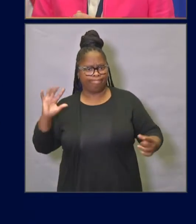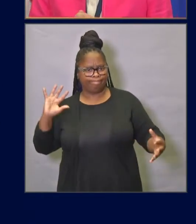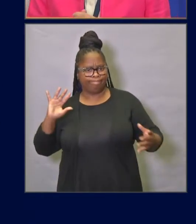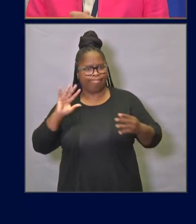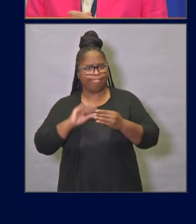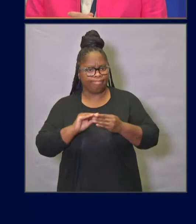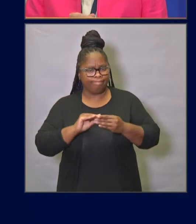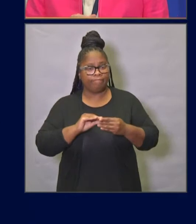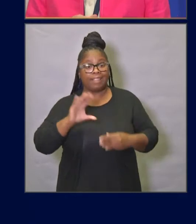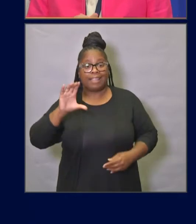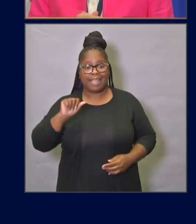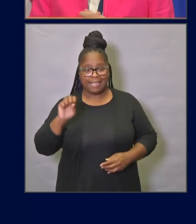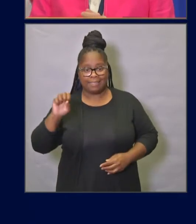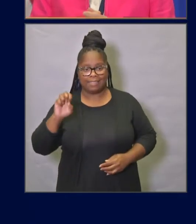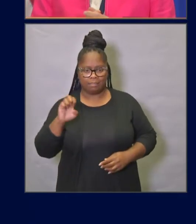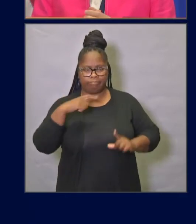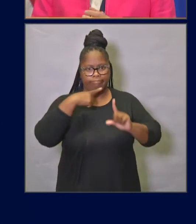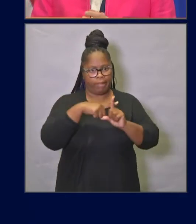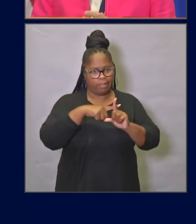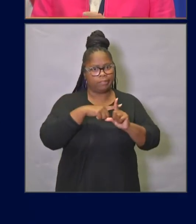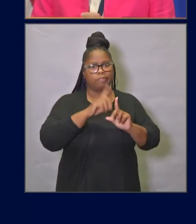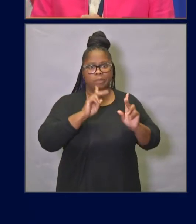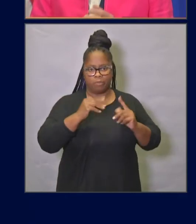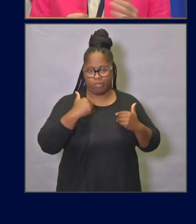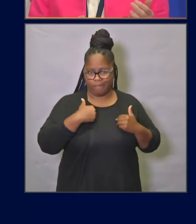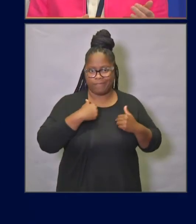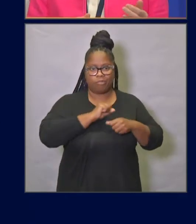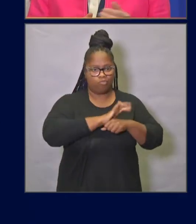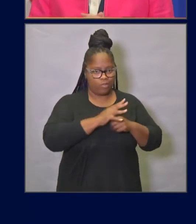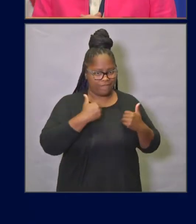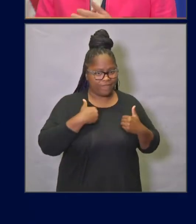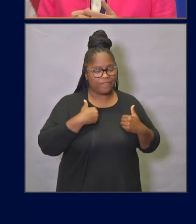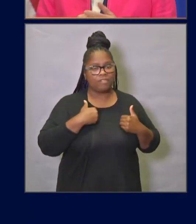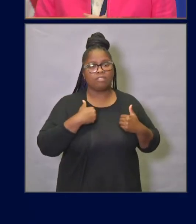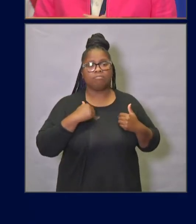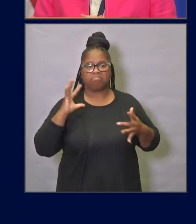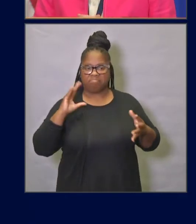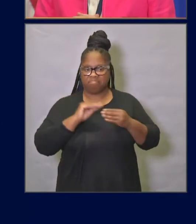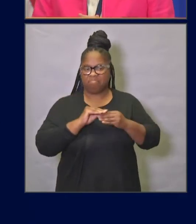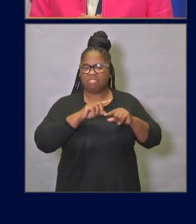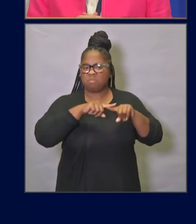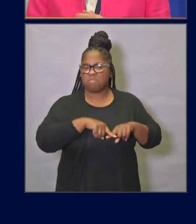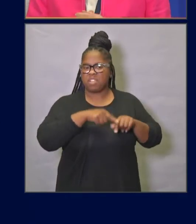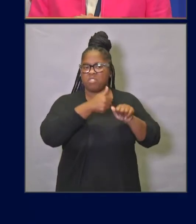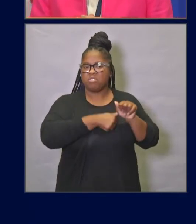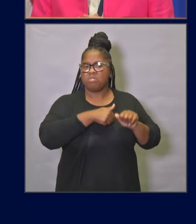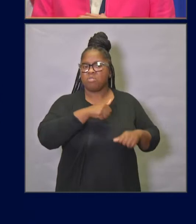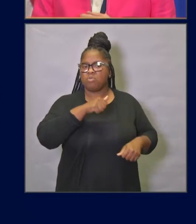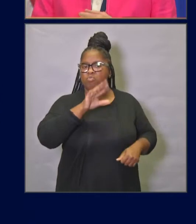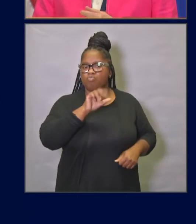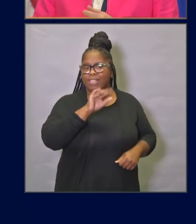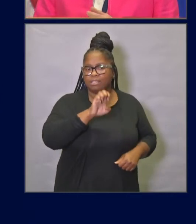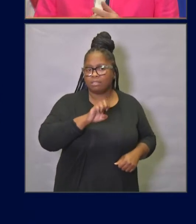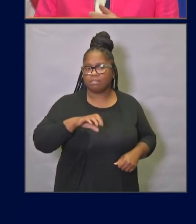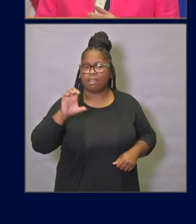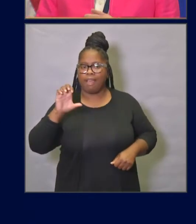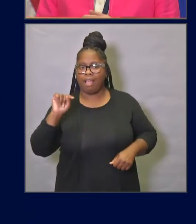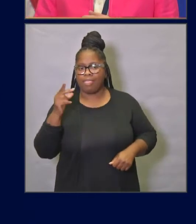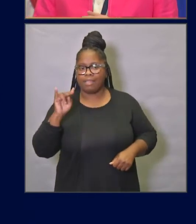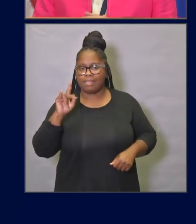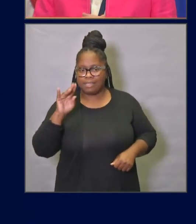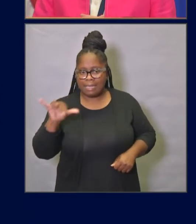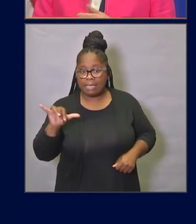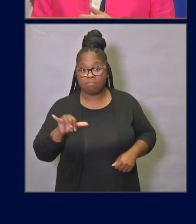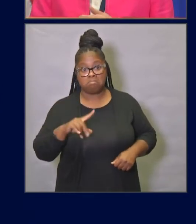by race and ethnicity. The trend lines show that for everyone, all groups, we see decreasing